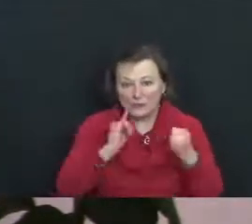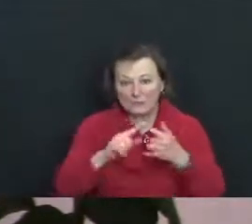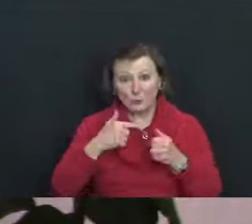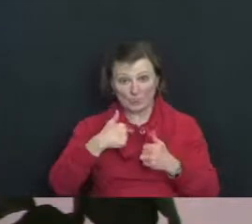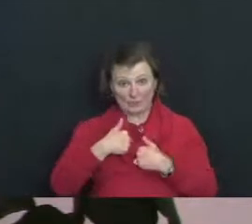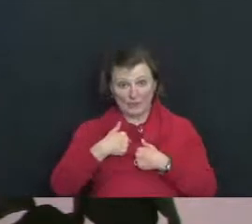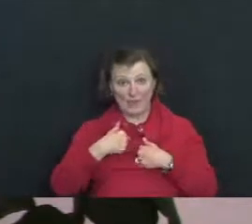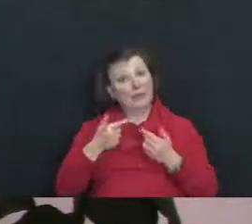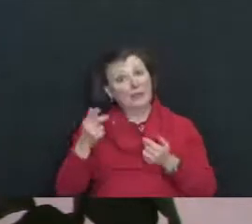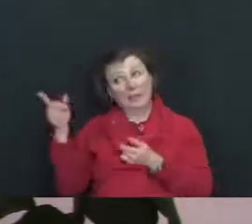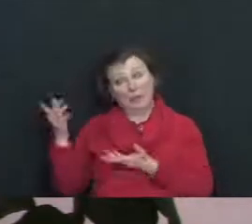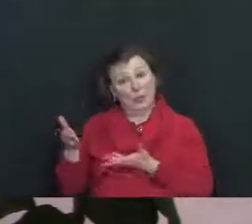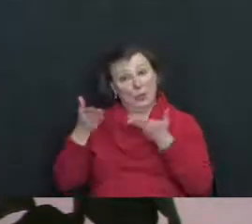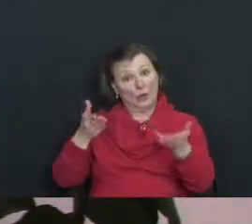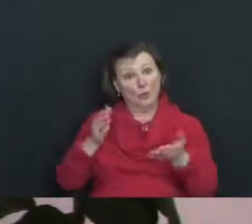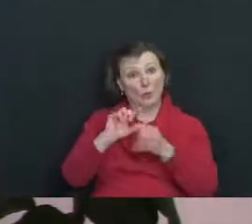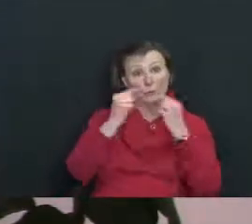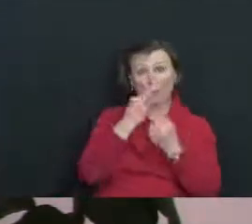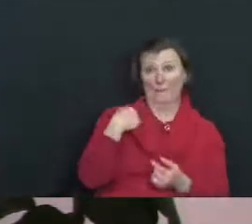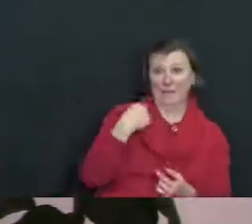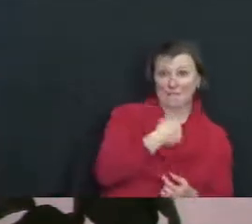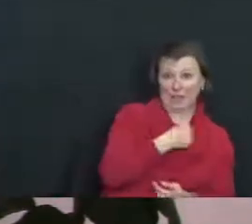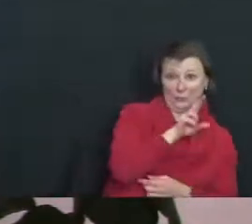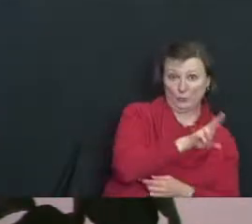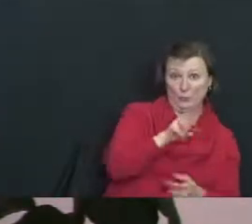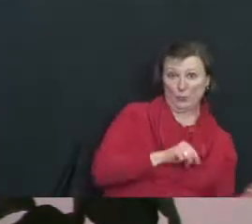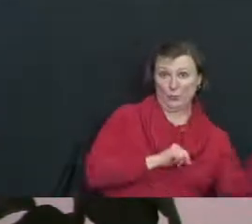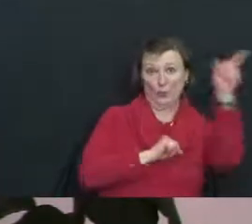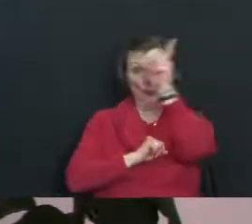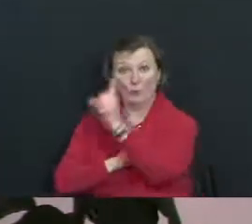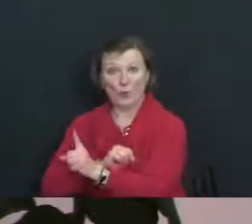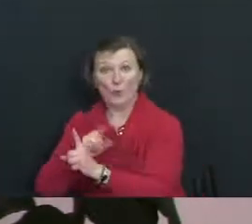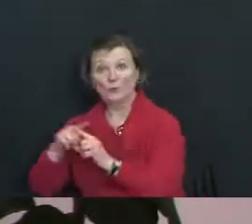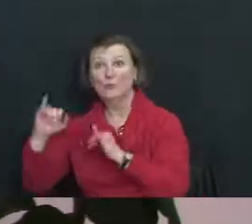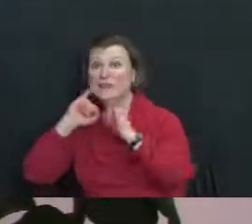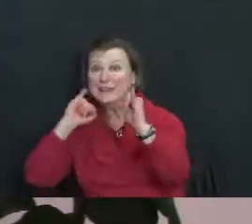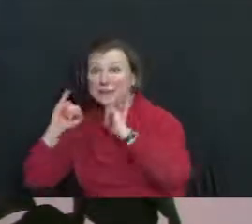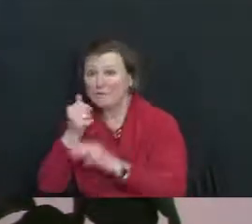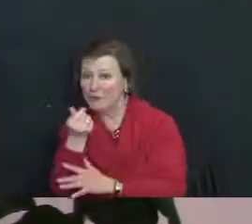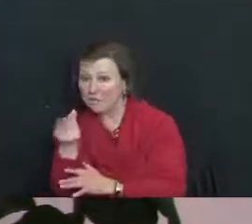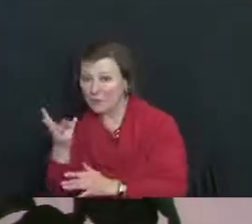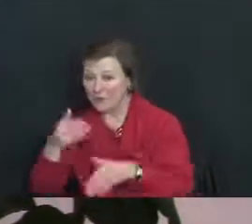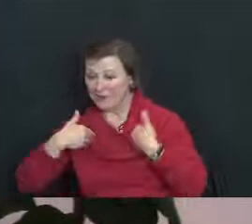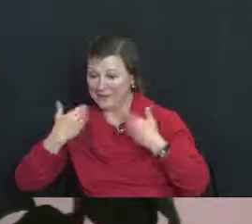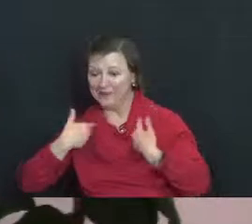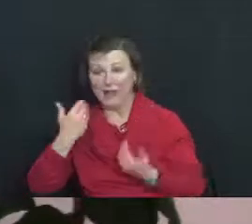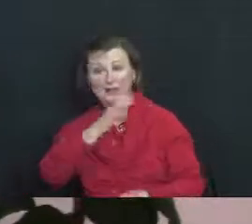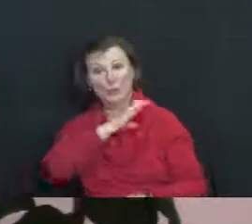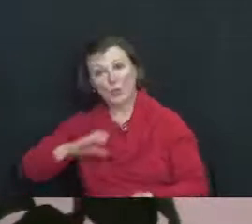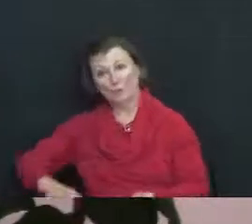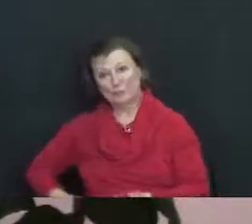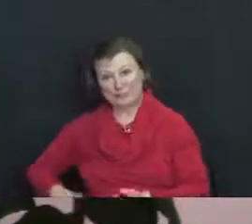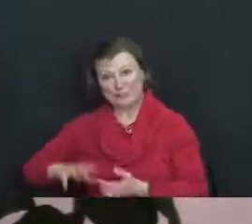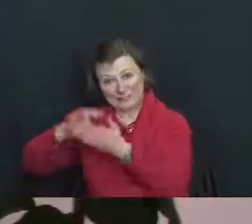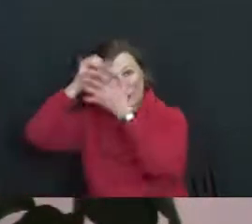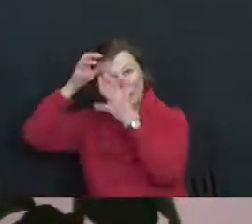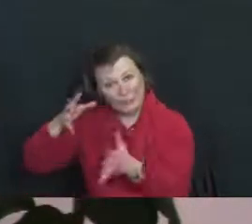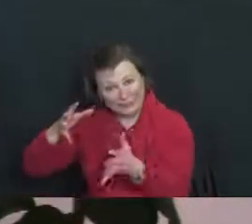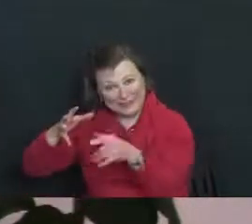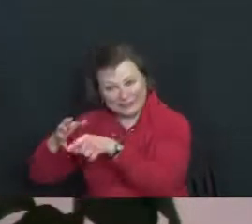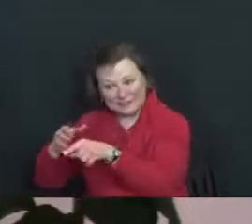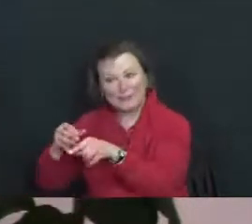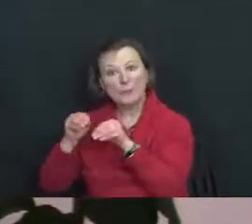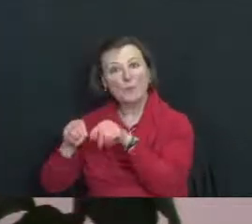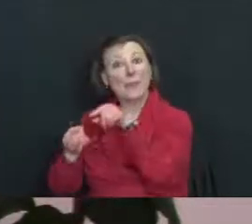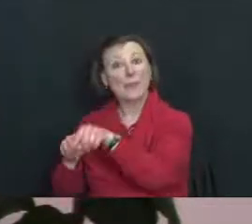of us, Unitarian Universalists, come to interview a couple of young evangelical students to put